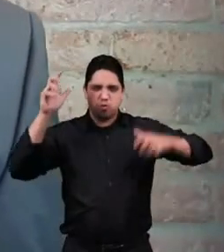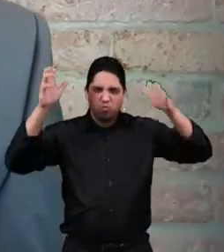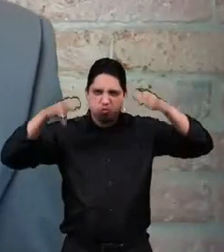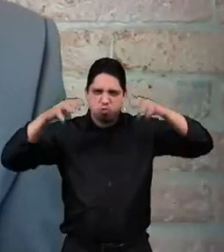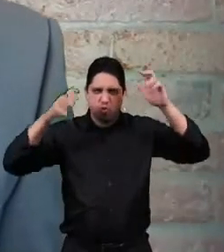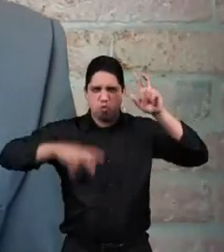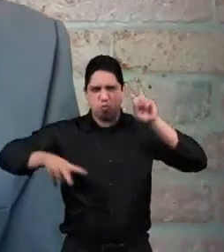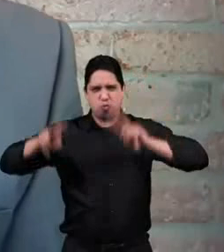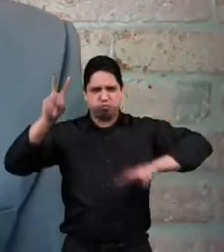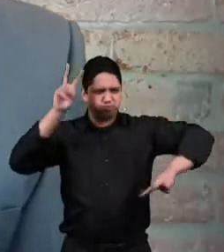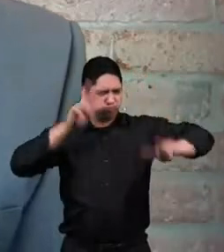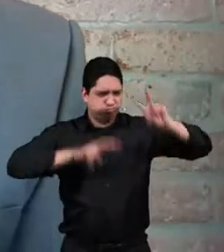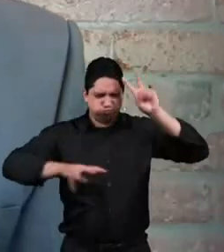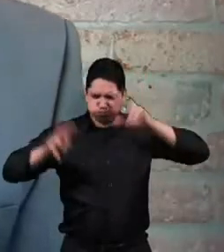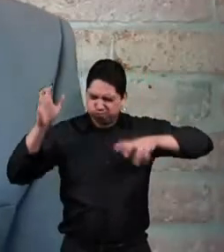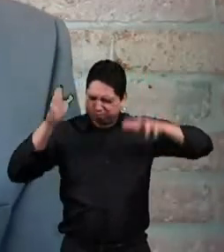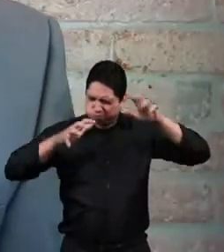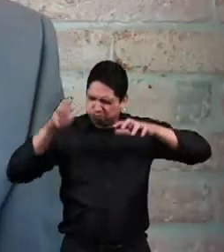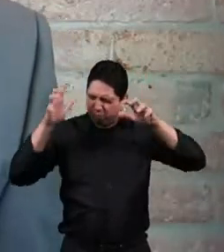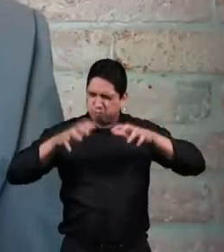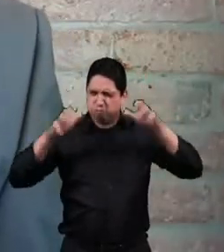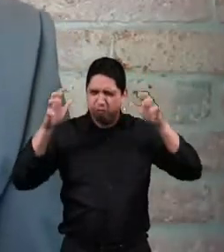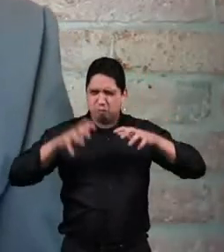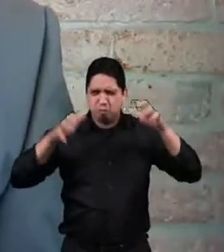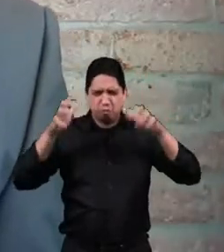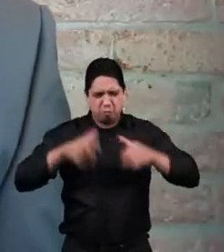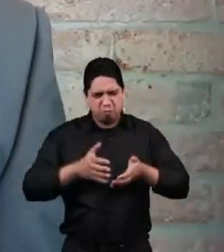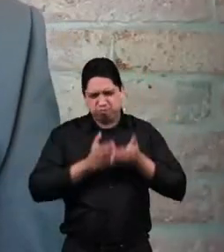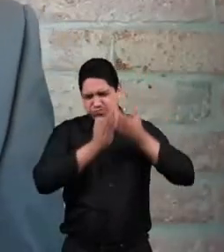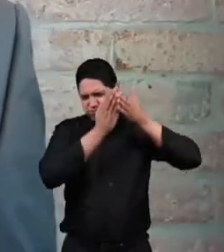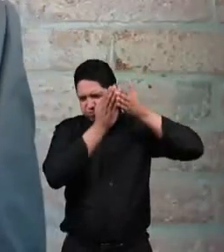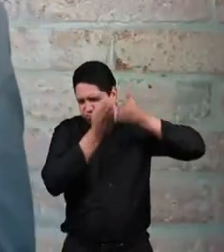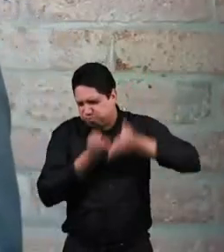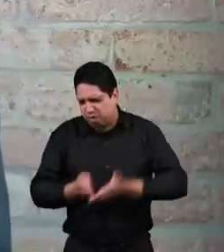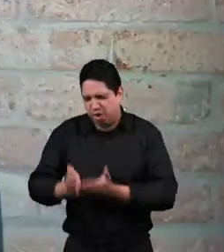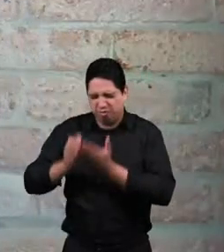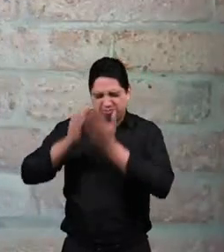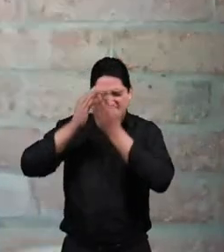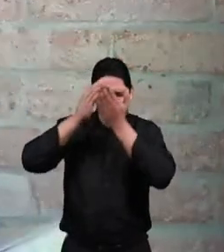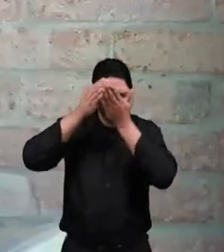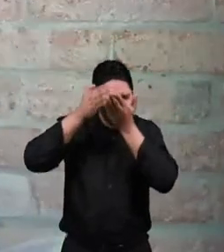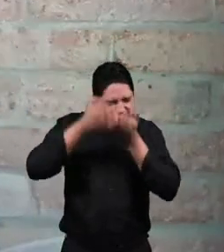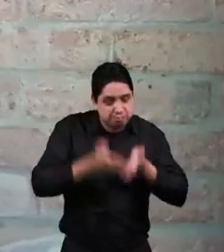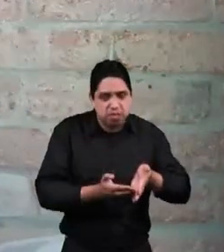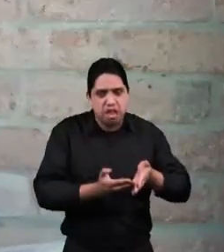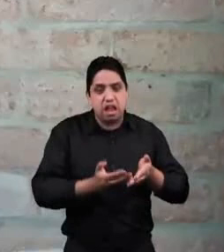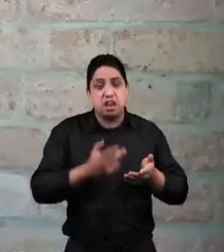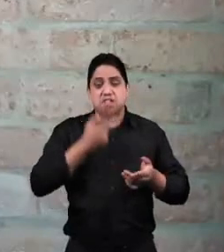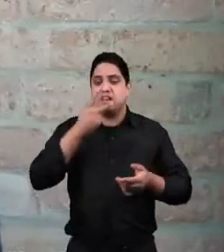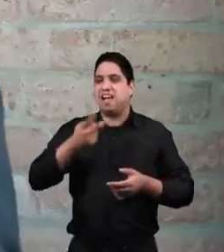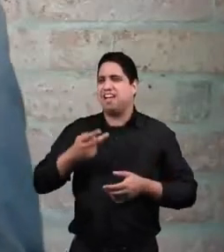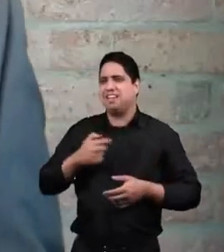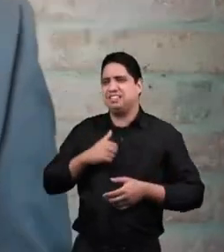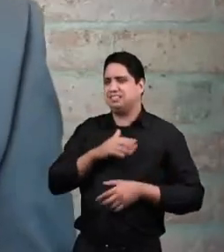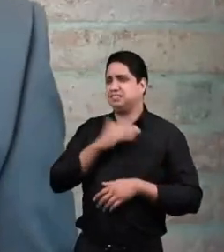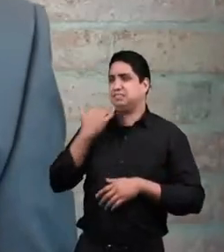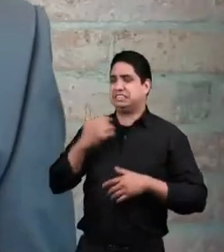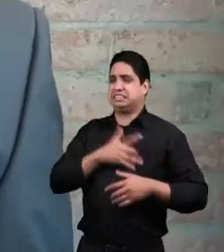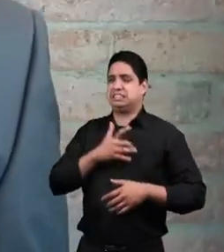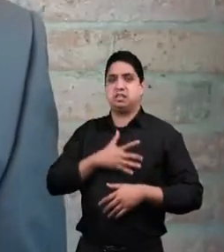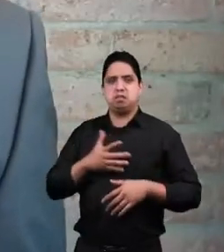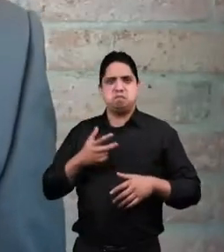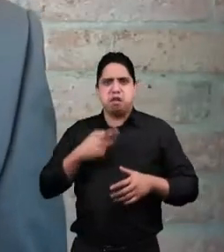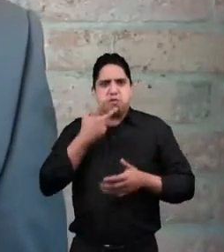storm, for many days, the storm worsened and worsened by day. But he did not write at that moment that he